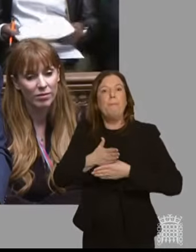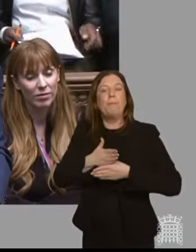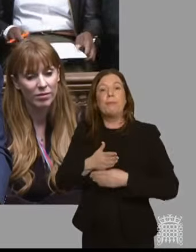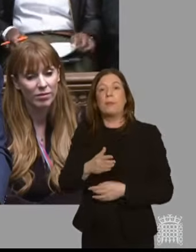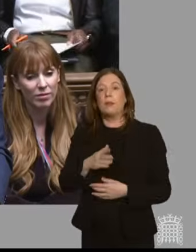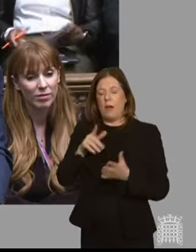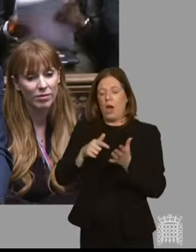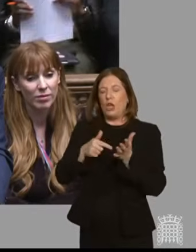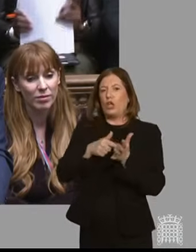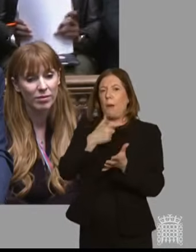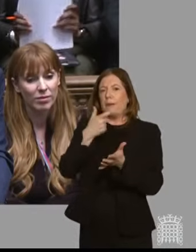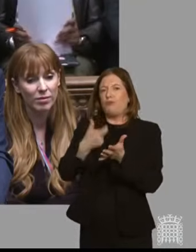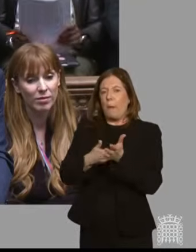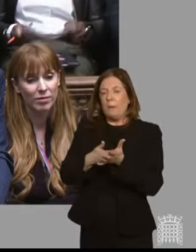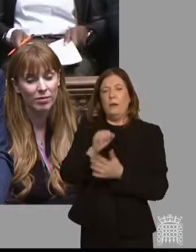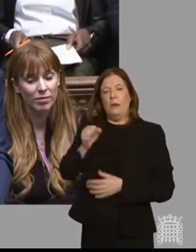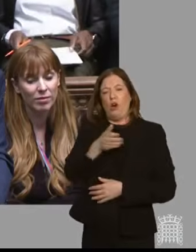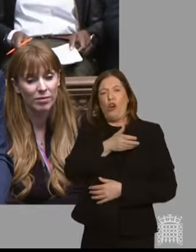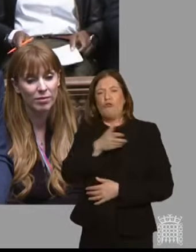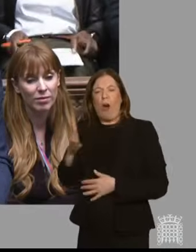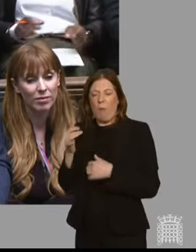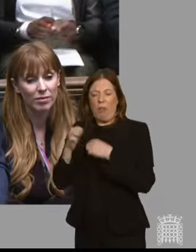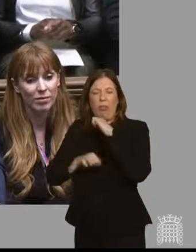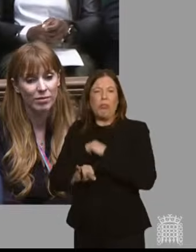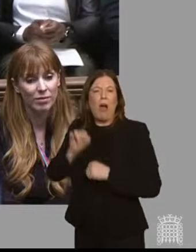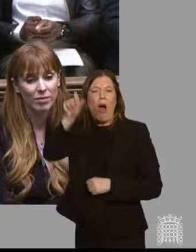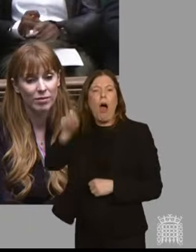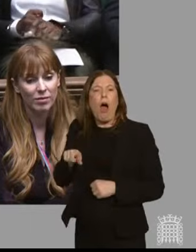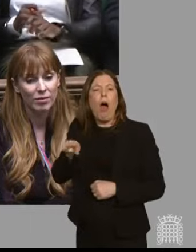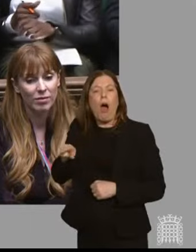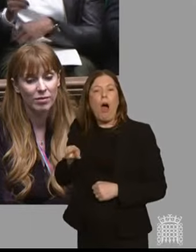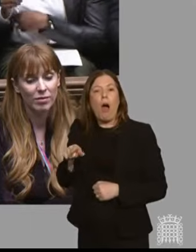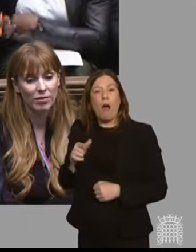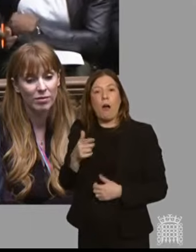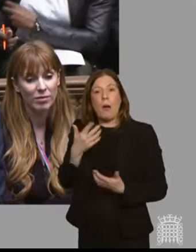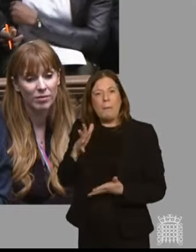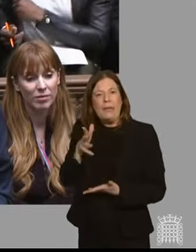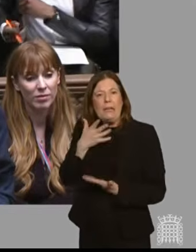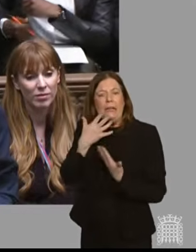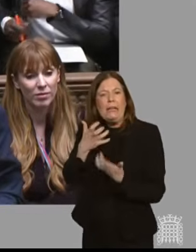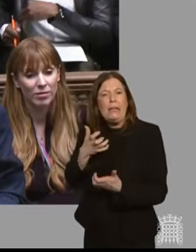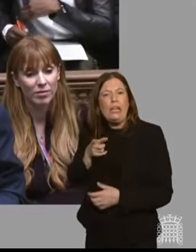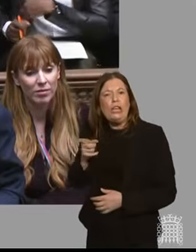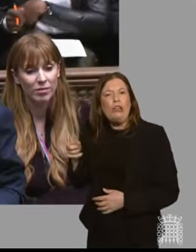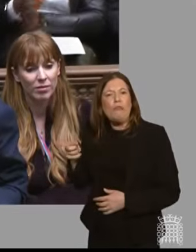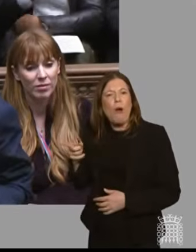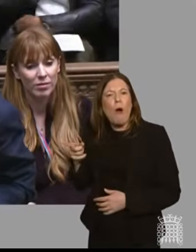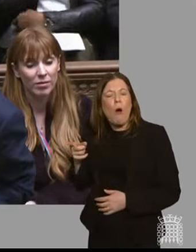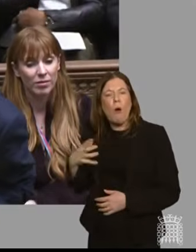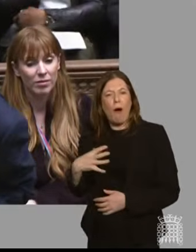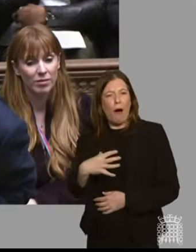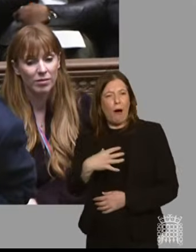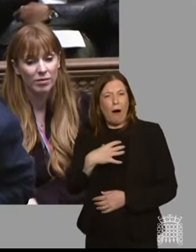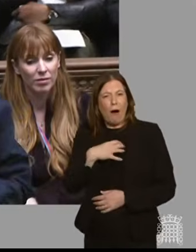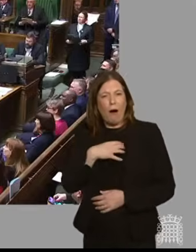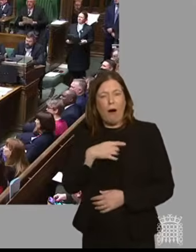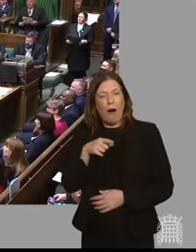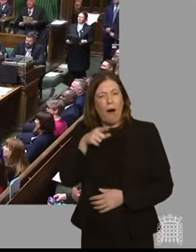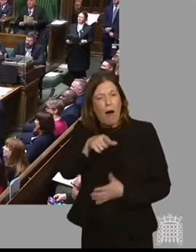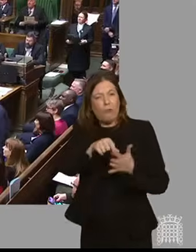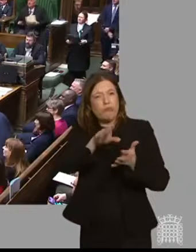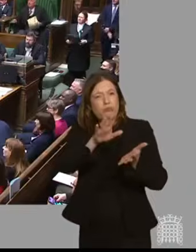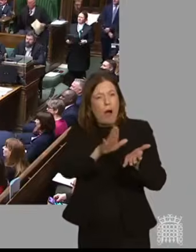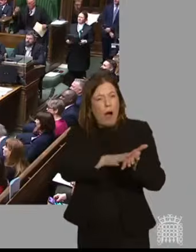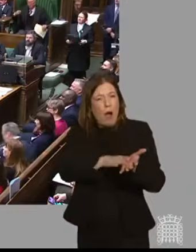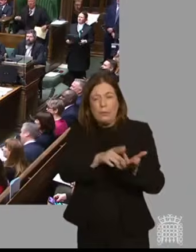was described as a hero. Why is he allowing her to stand as a Tory MP at the next election?